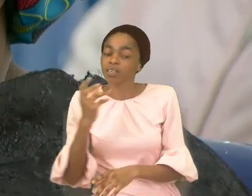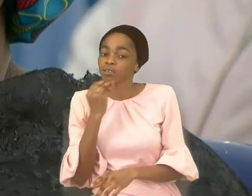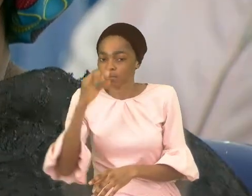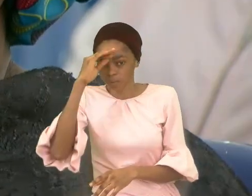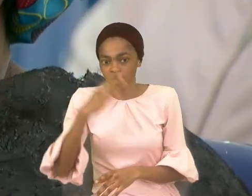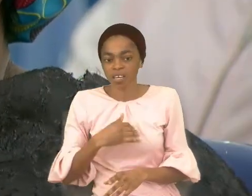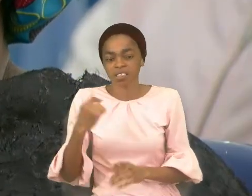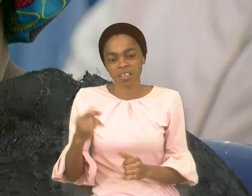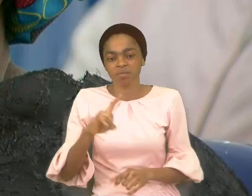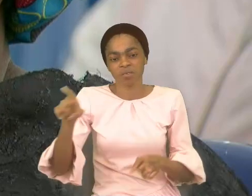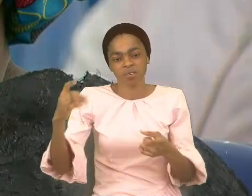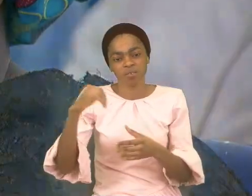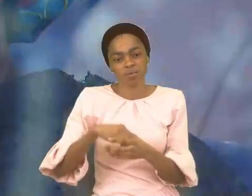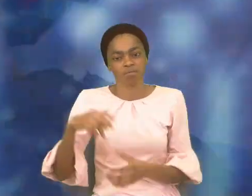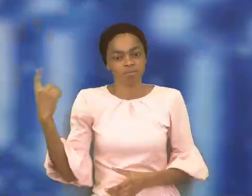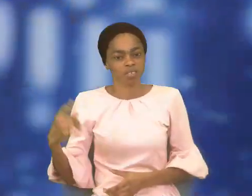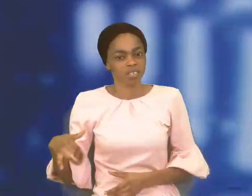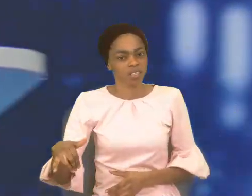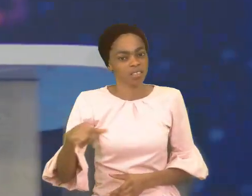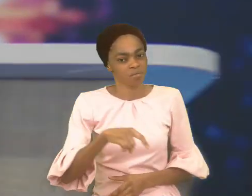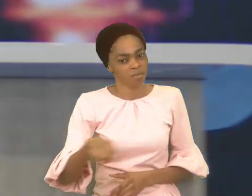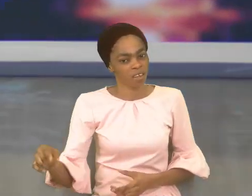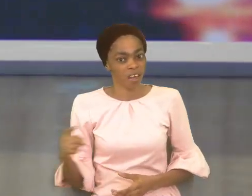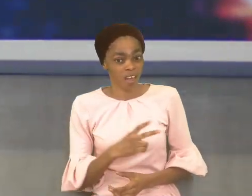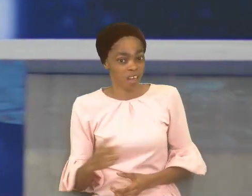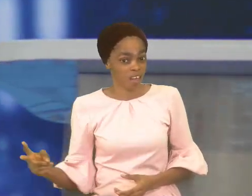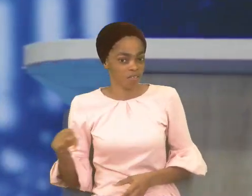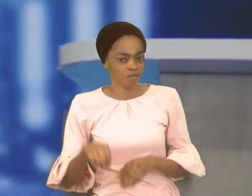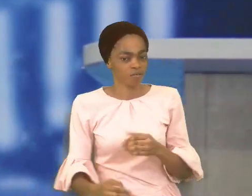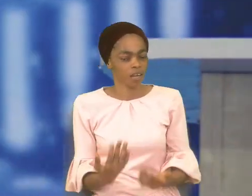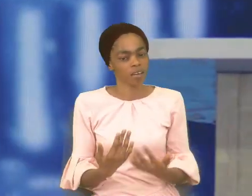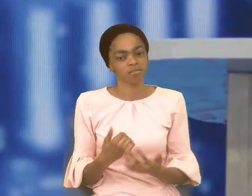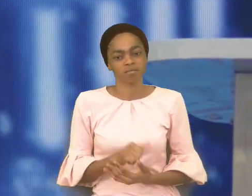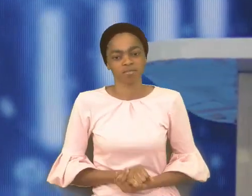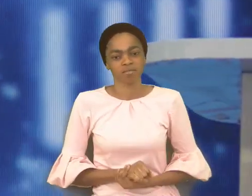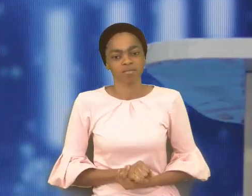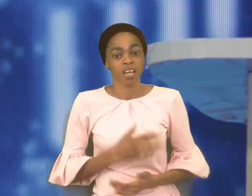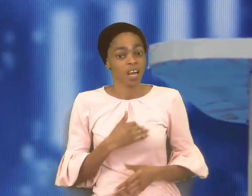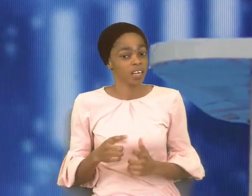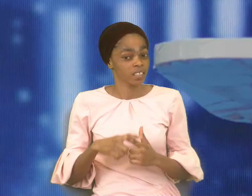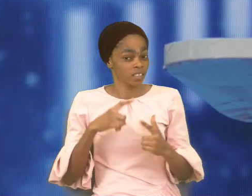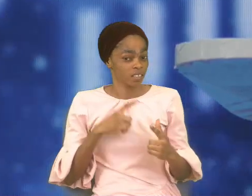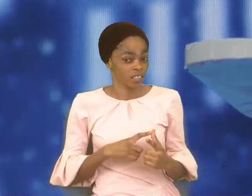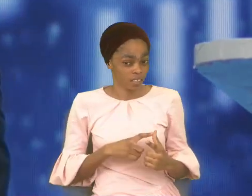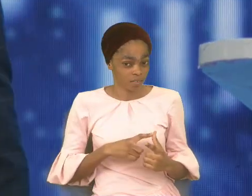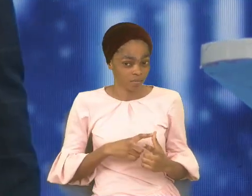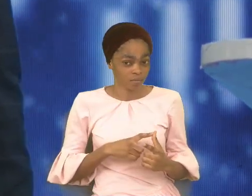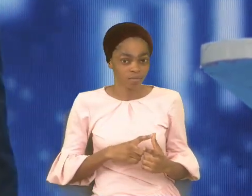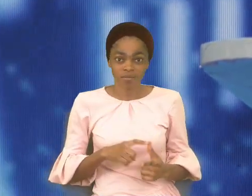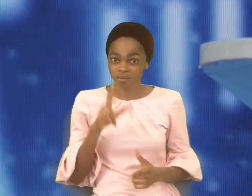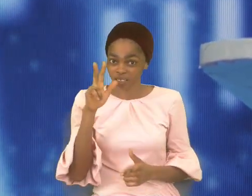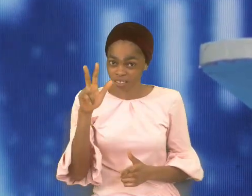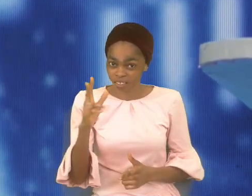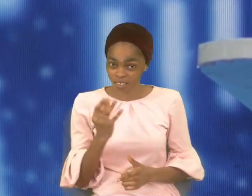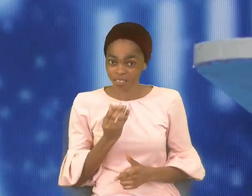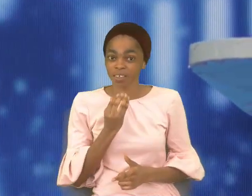went to the other side. And then Shadrach, Meshach, and Abednego, men of